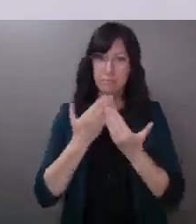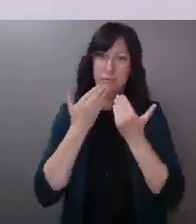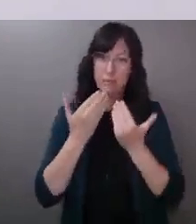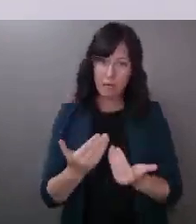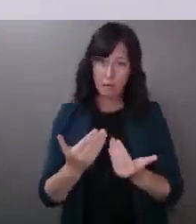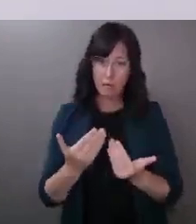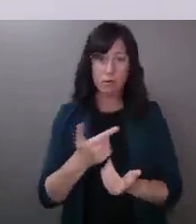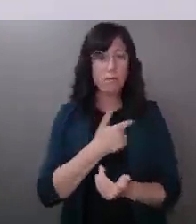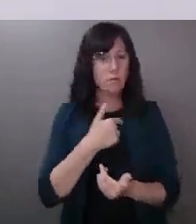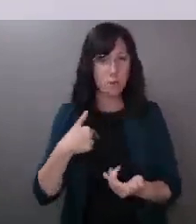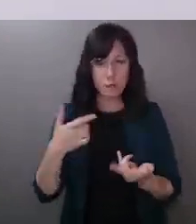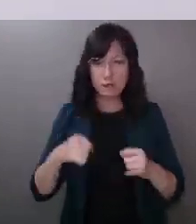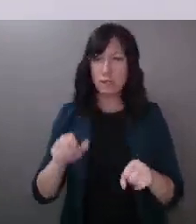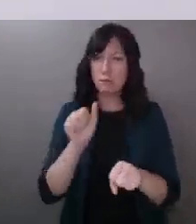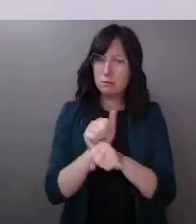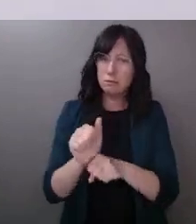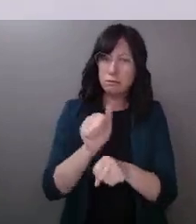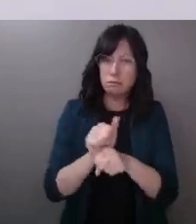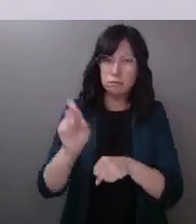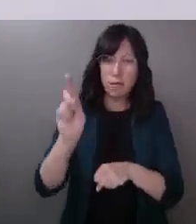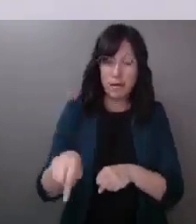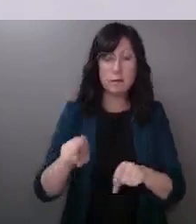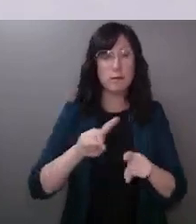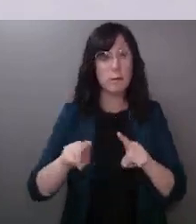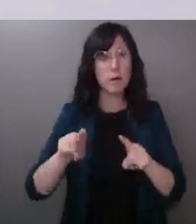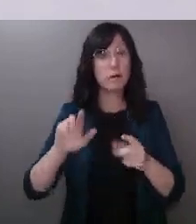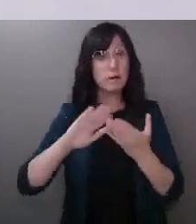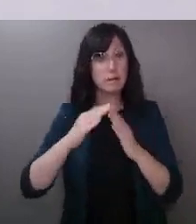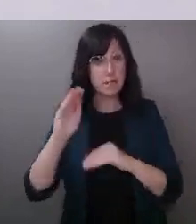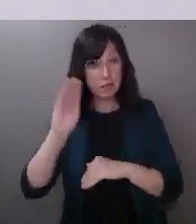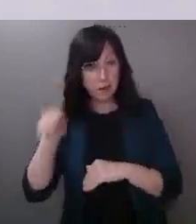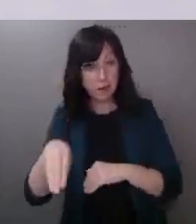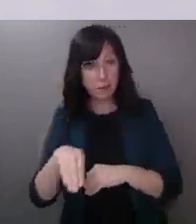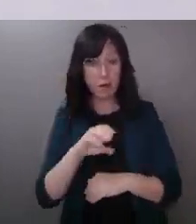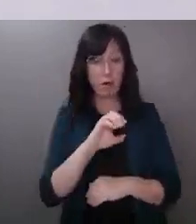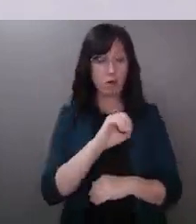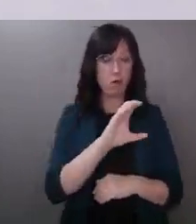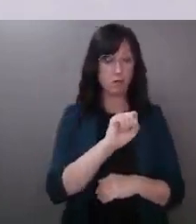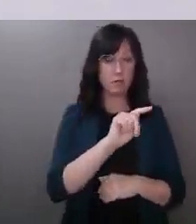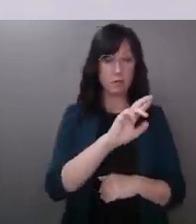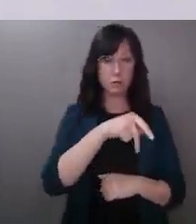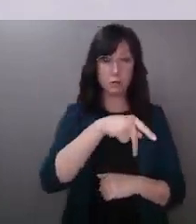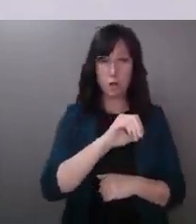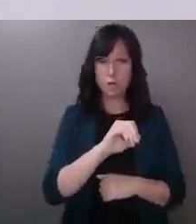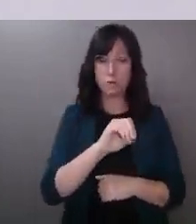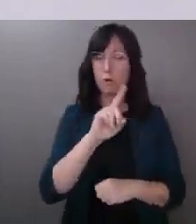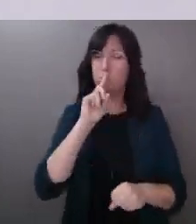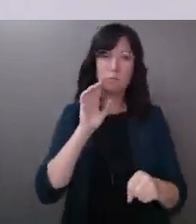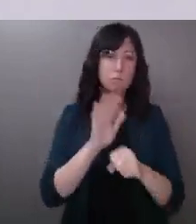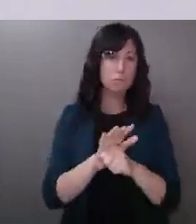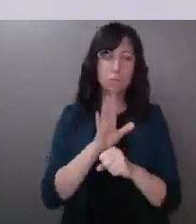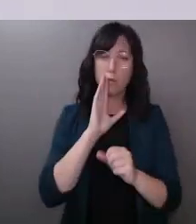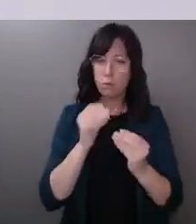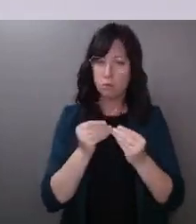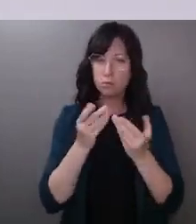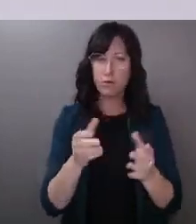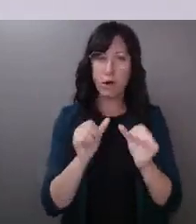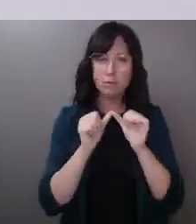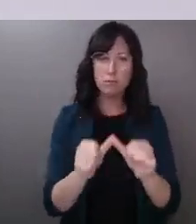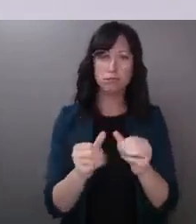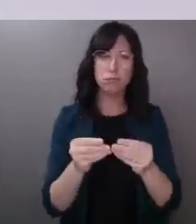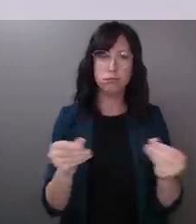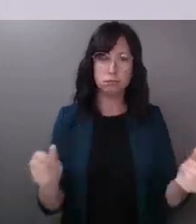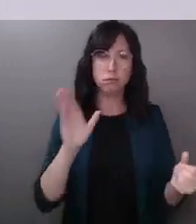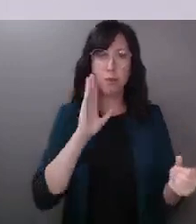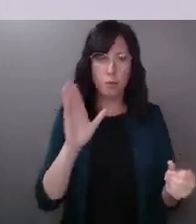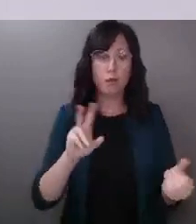us, but the team at the city and at OC Transpo remain committed to delivering the permanent solutions so we can